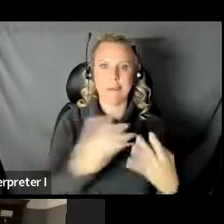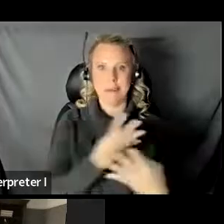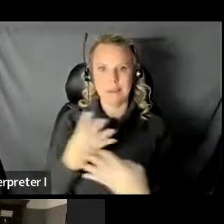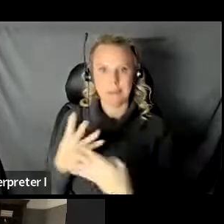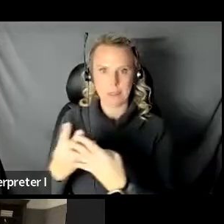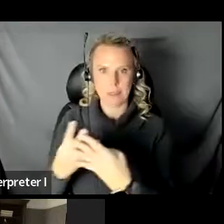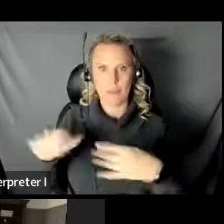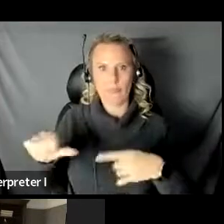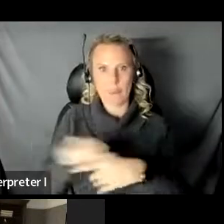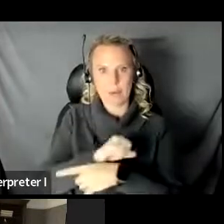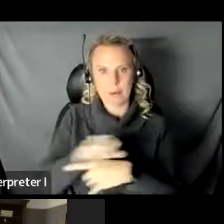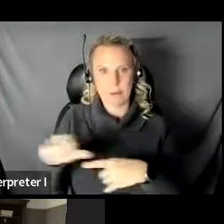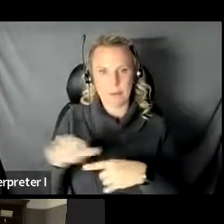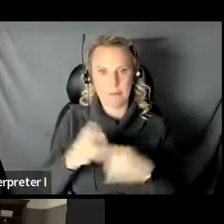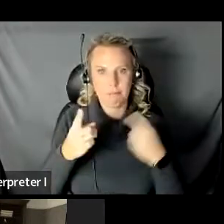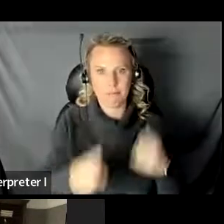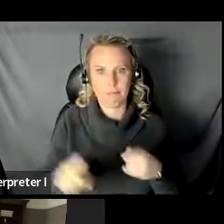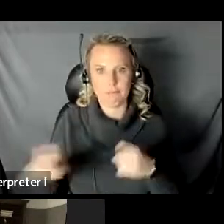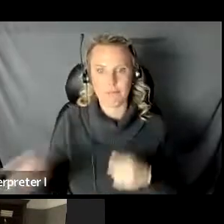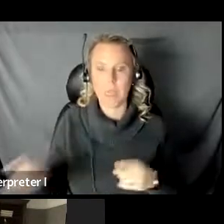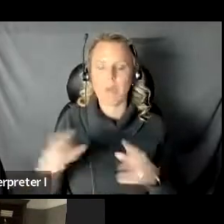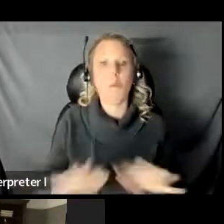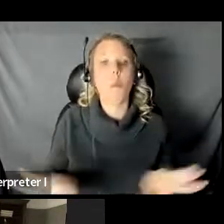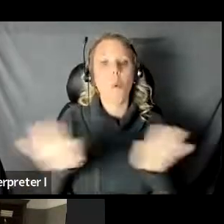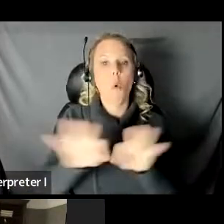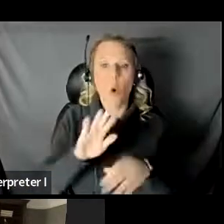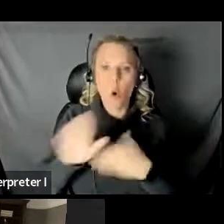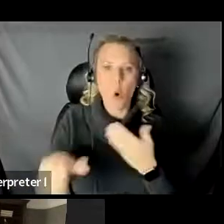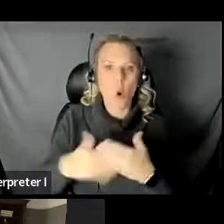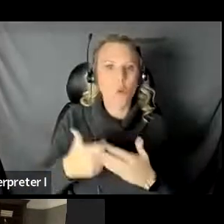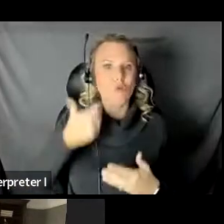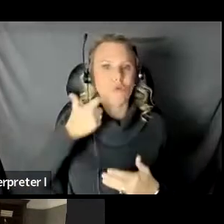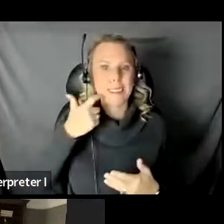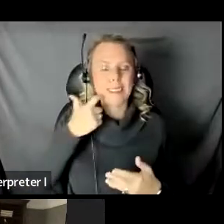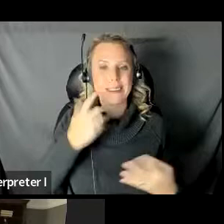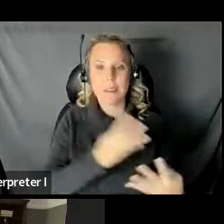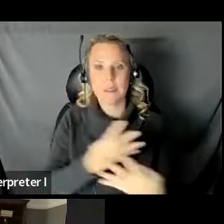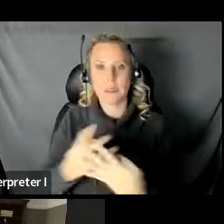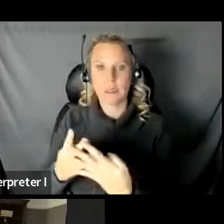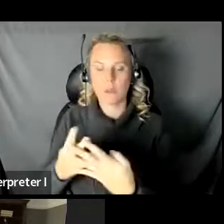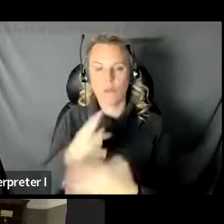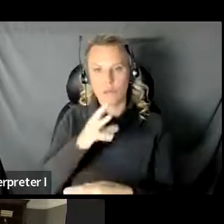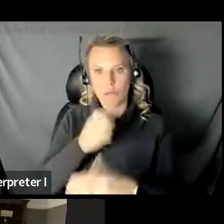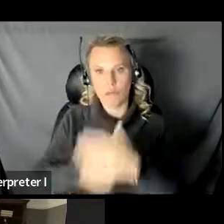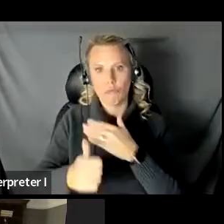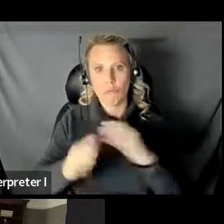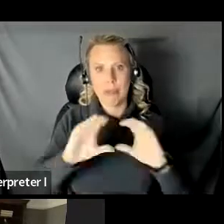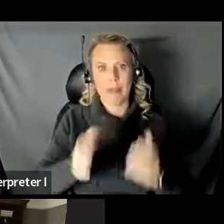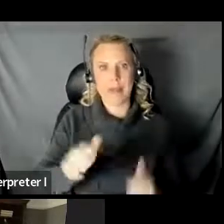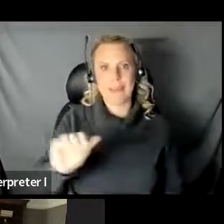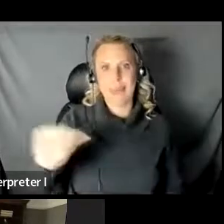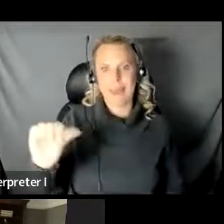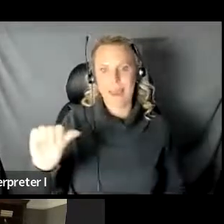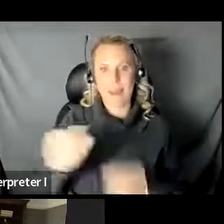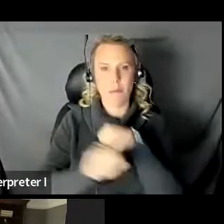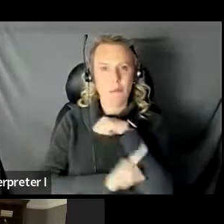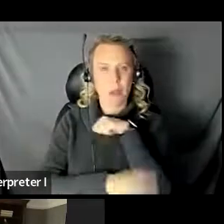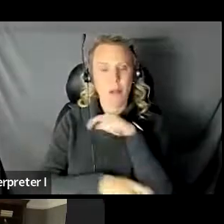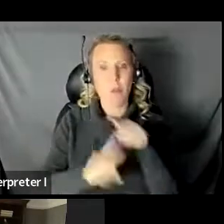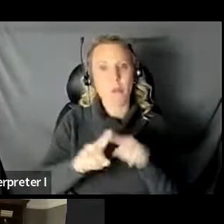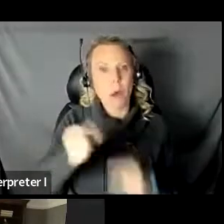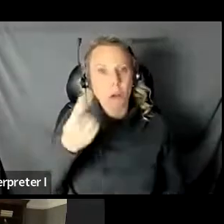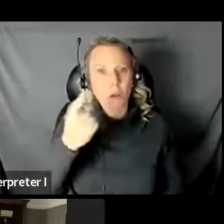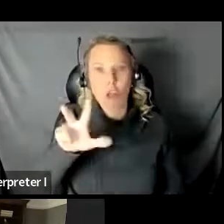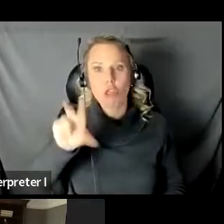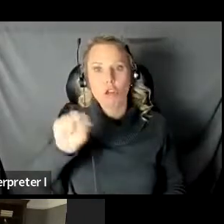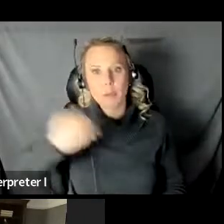practices. Importantly, nearly all recent sentences would fall within this Class 8 penalties, but